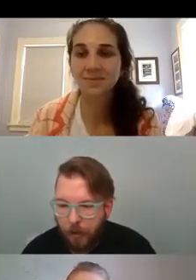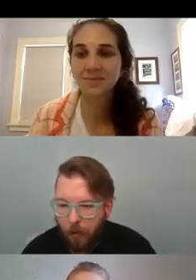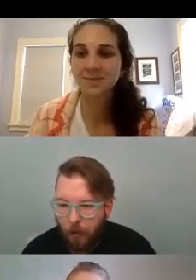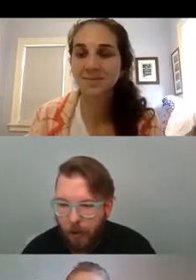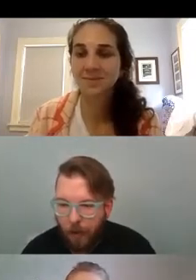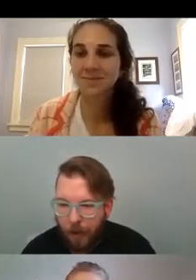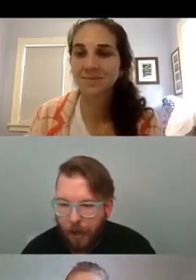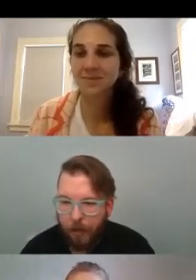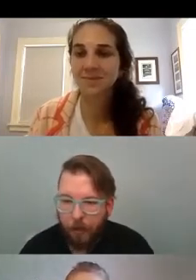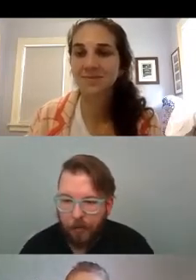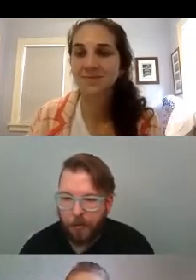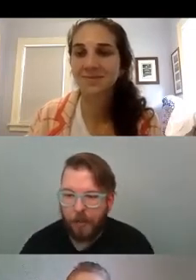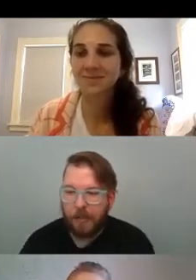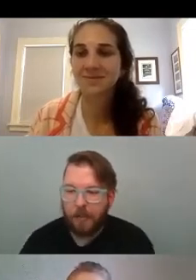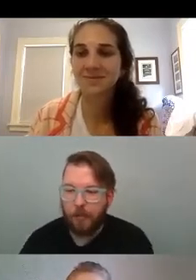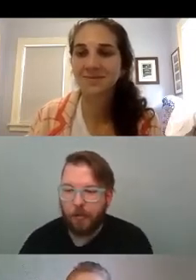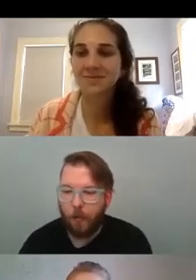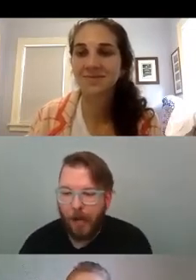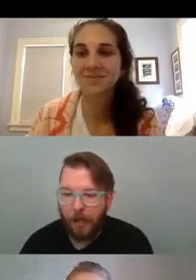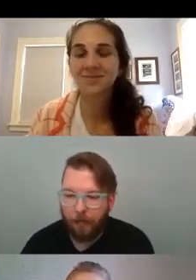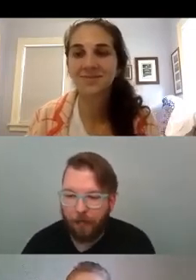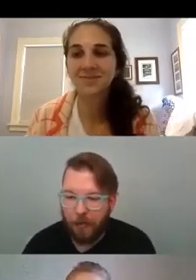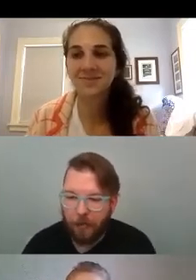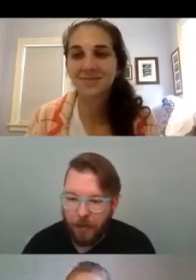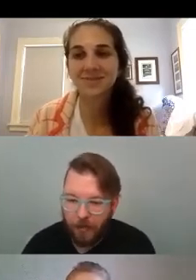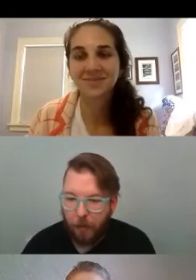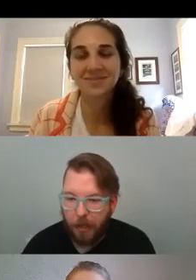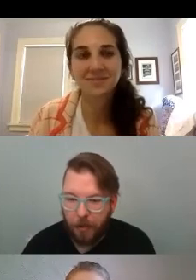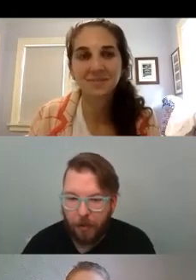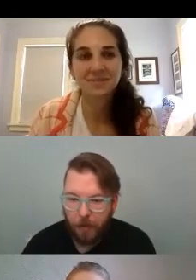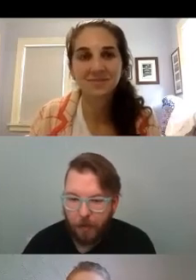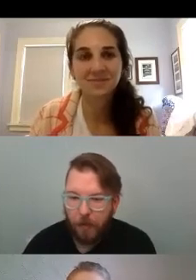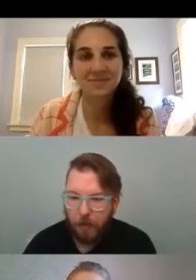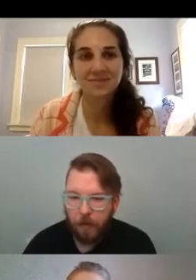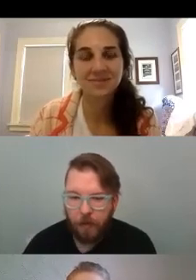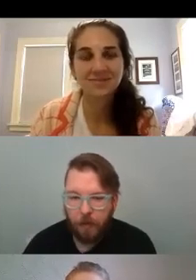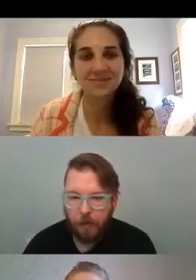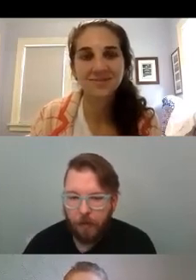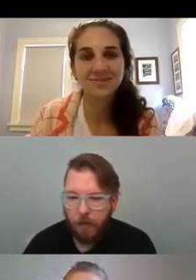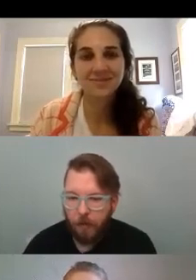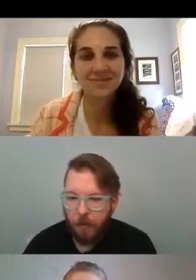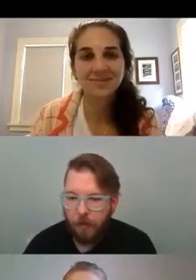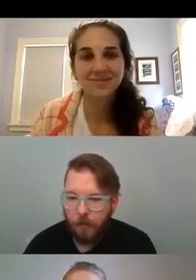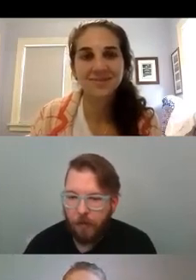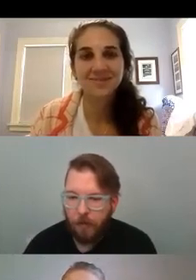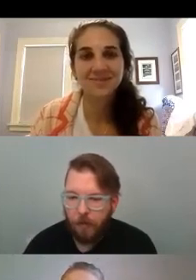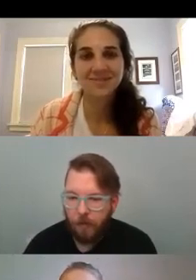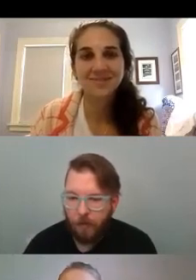to know about how you pursued institutional buy-in for this transformation.